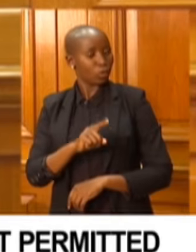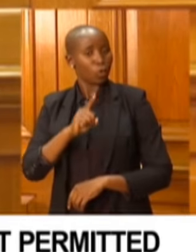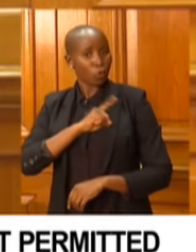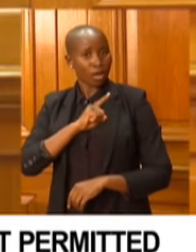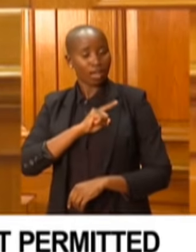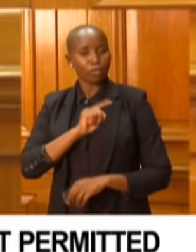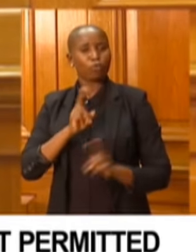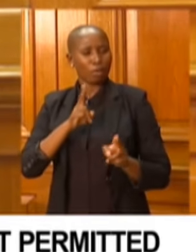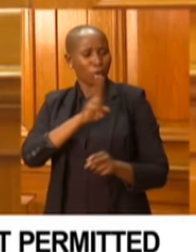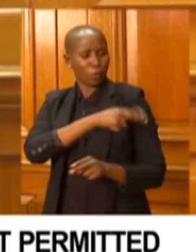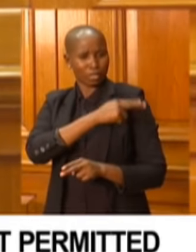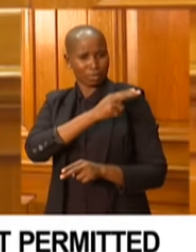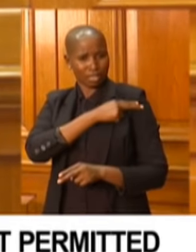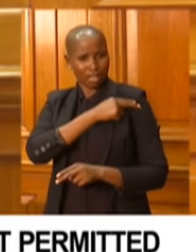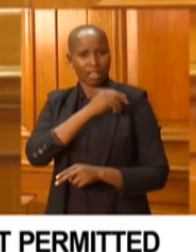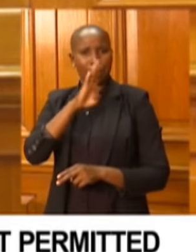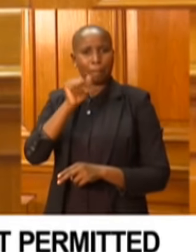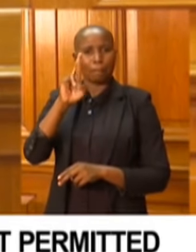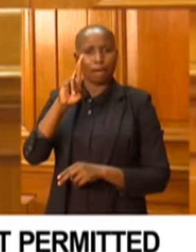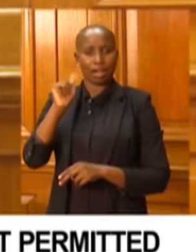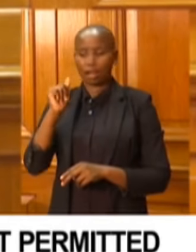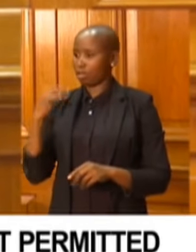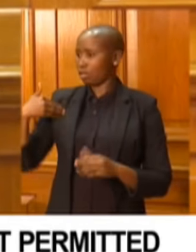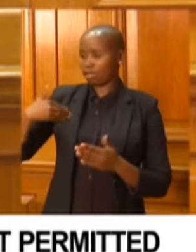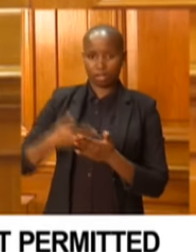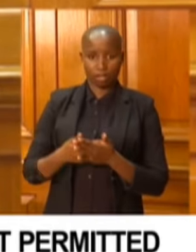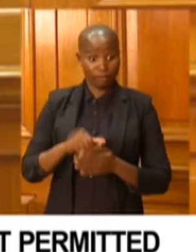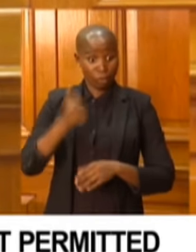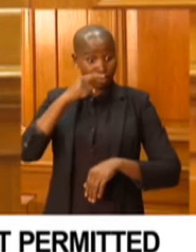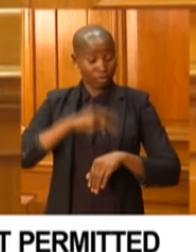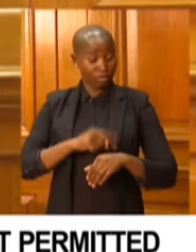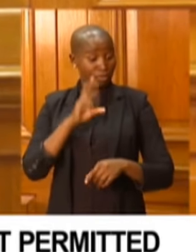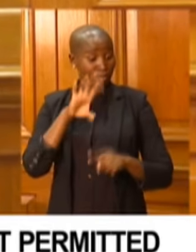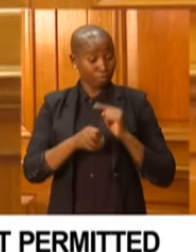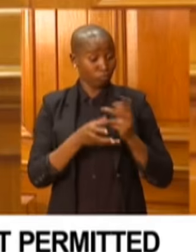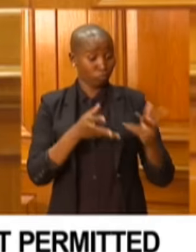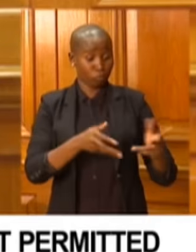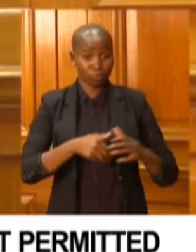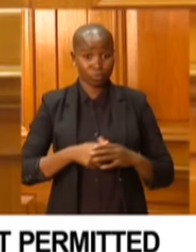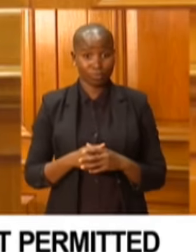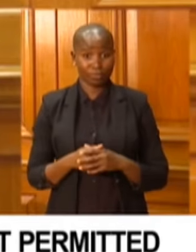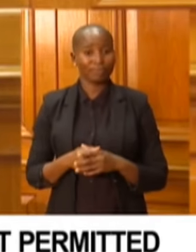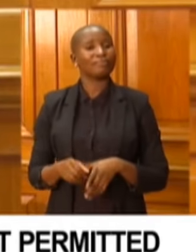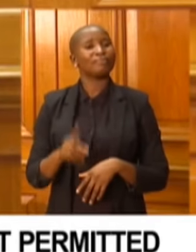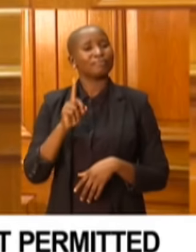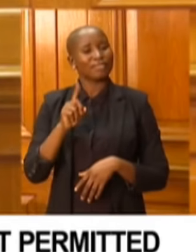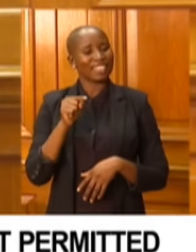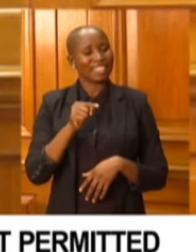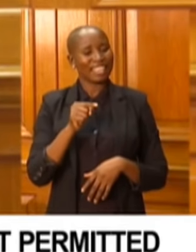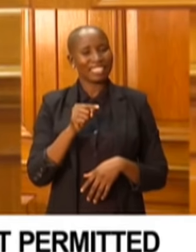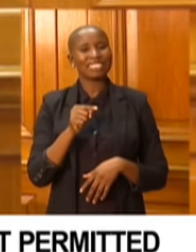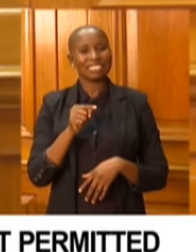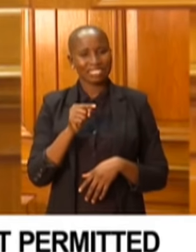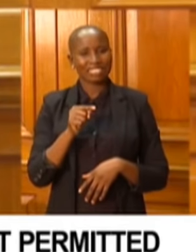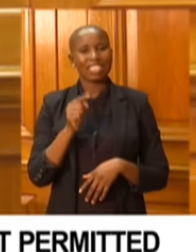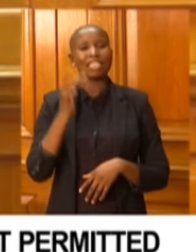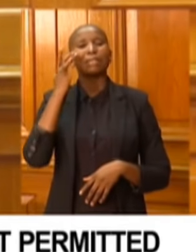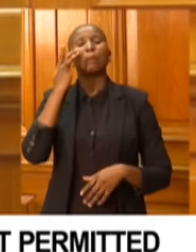Baragwanath Hospital was established. This goes to show and to prove that